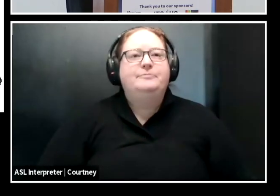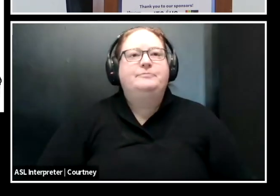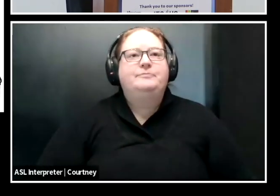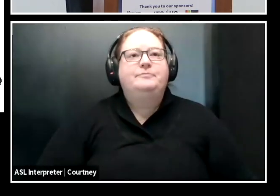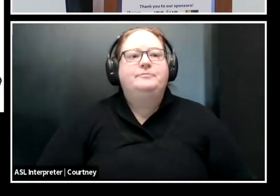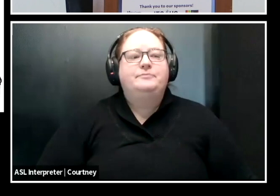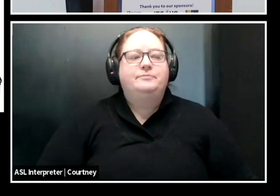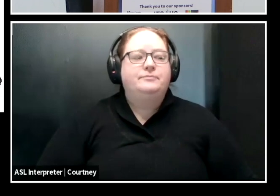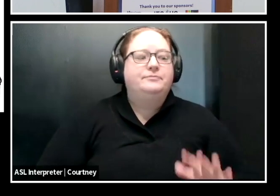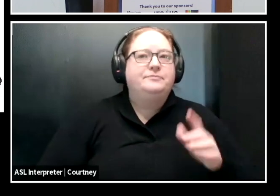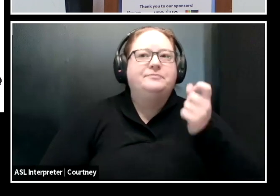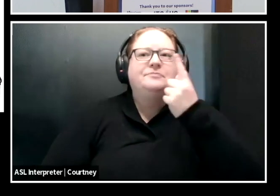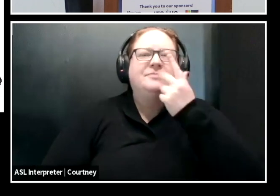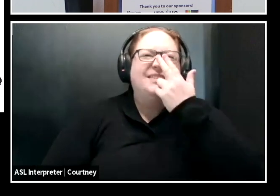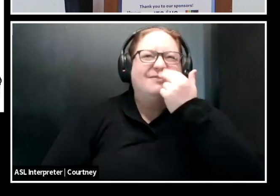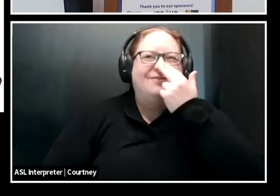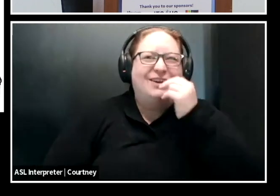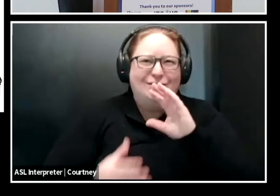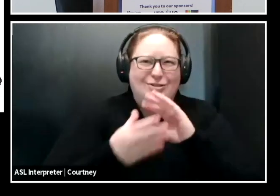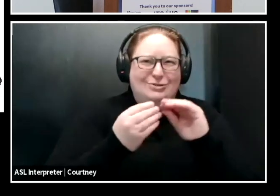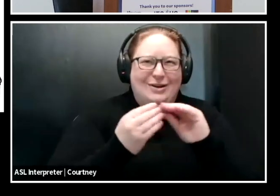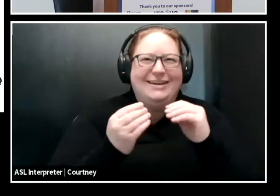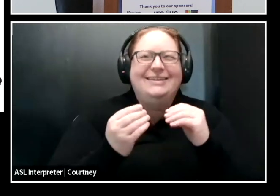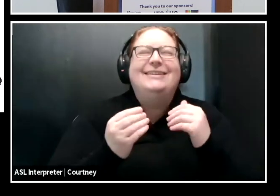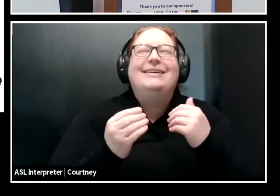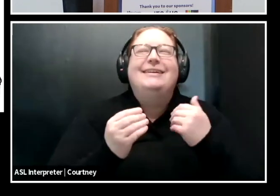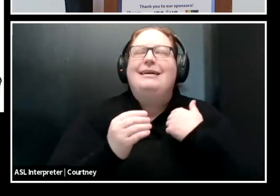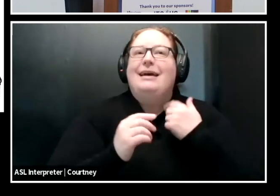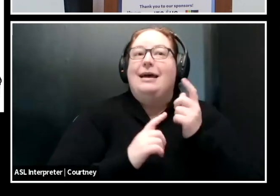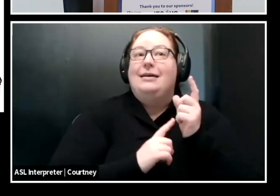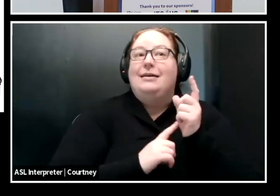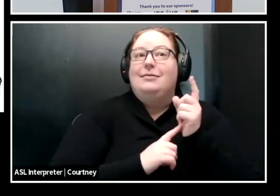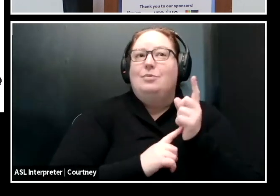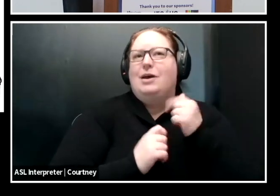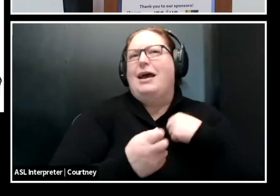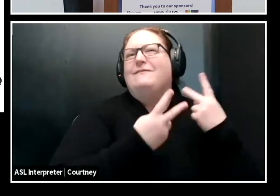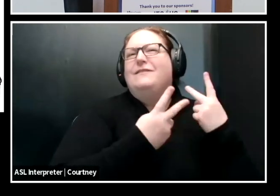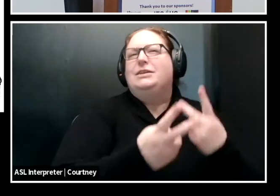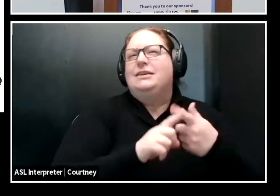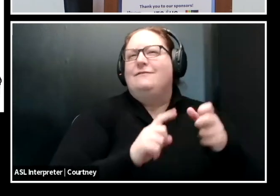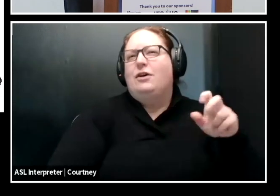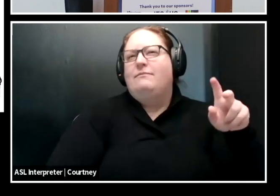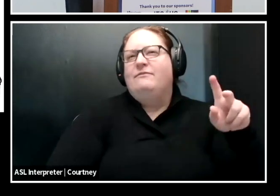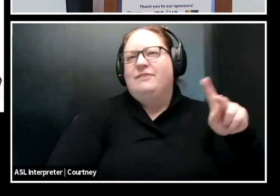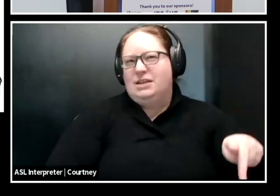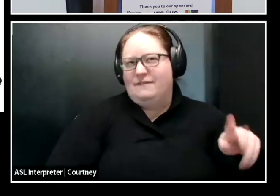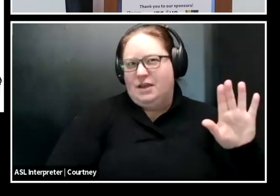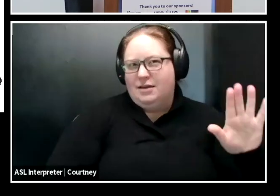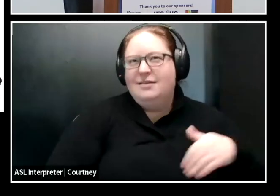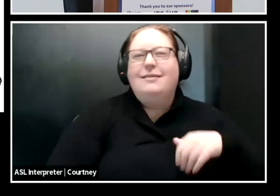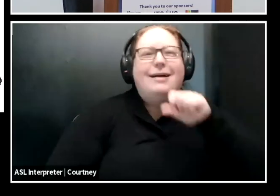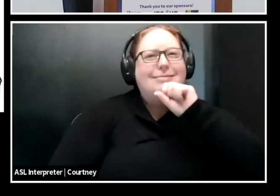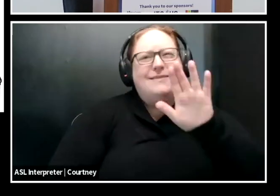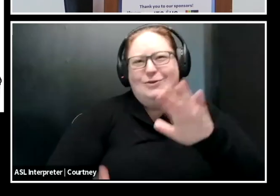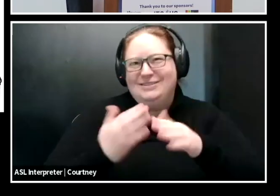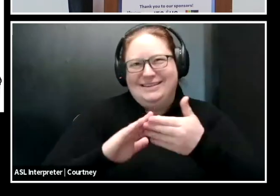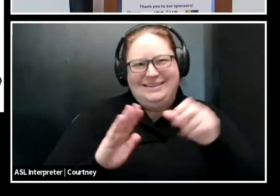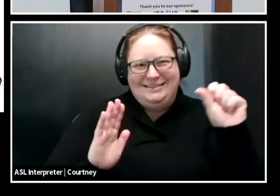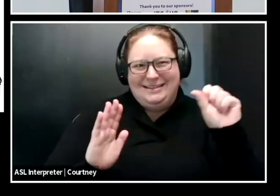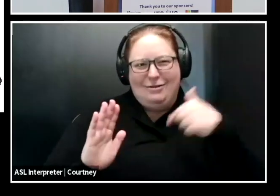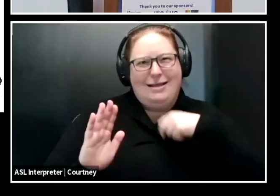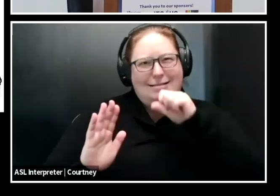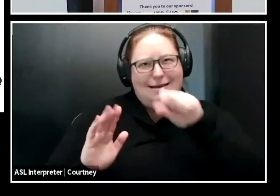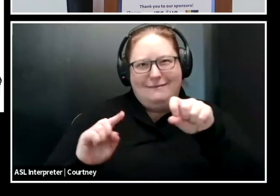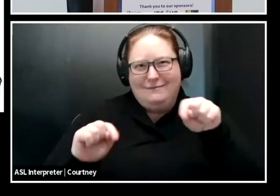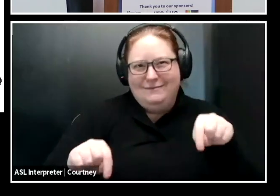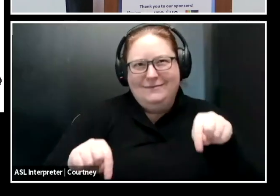Funny story aside, I had a moment where I'm visiting from Philadelphia. I love your fair city, Seattle.